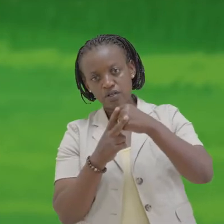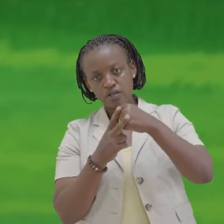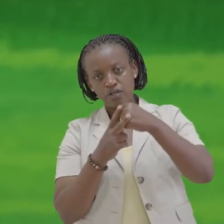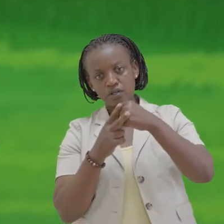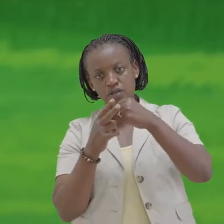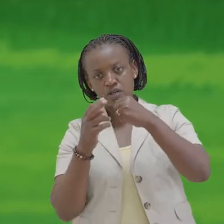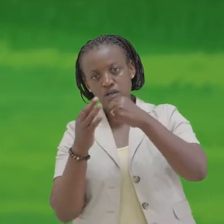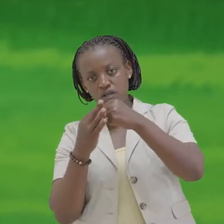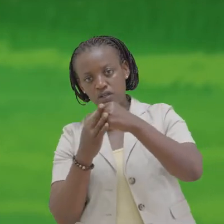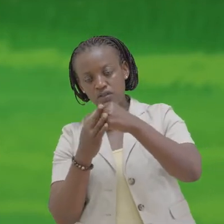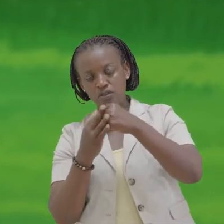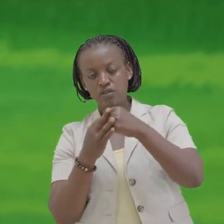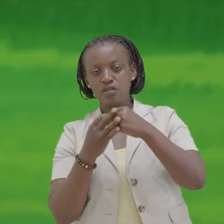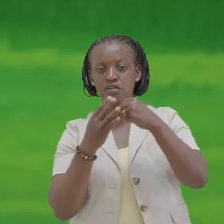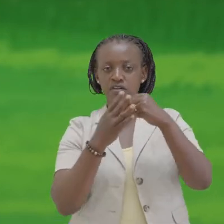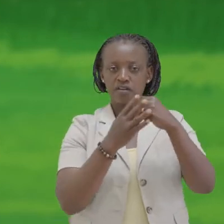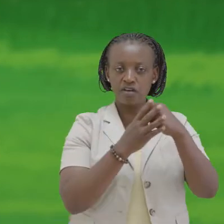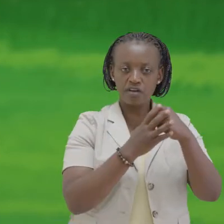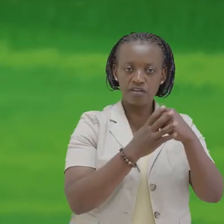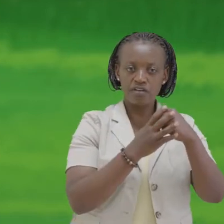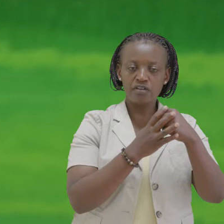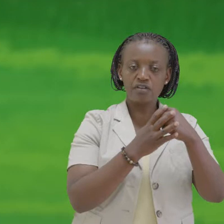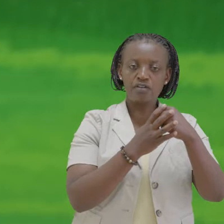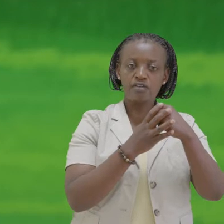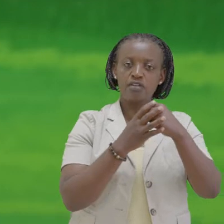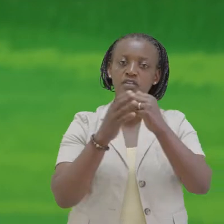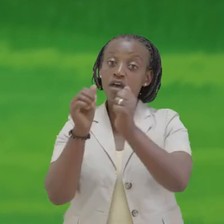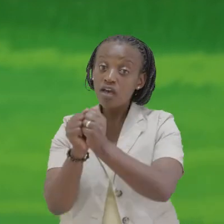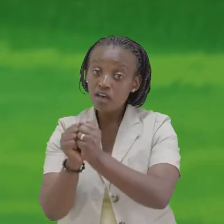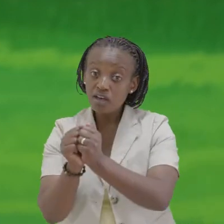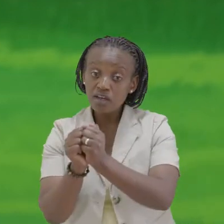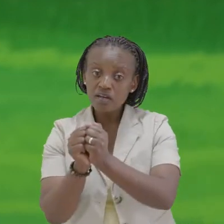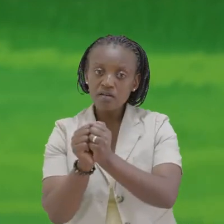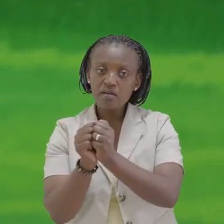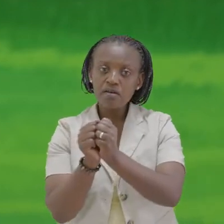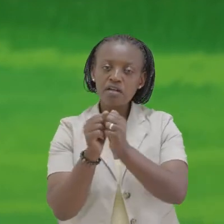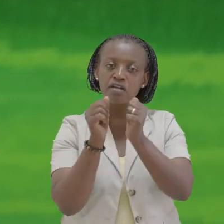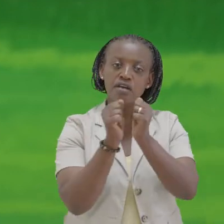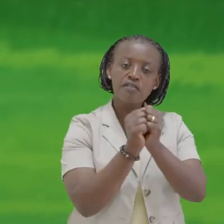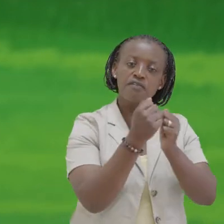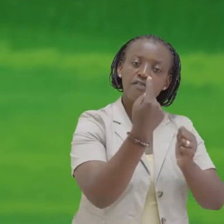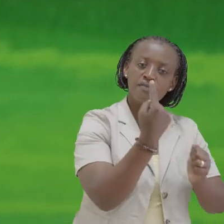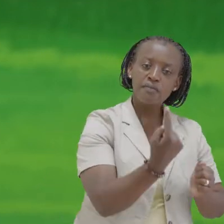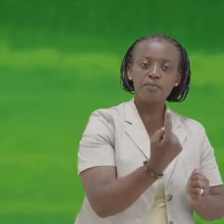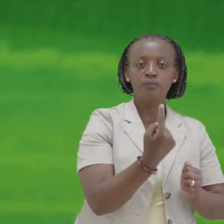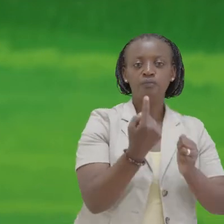five, six, seven, eight,